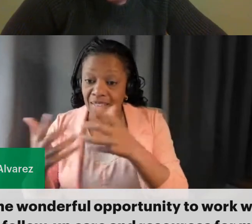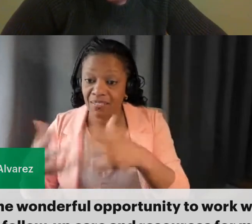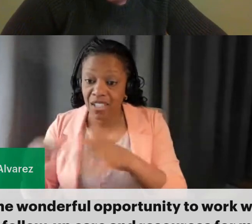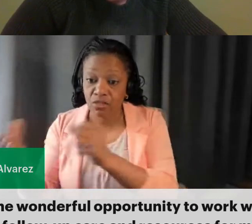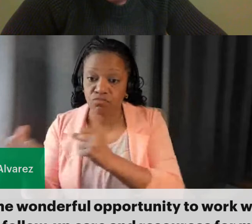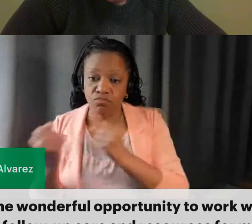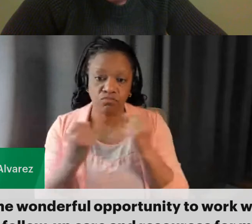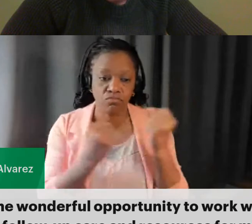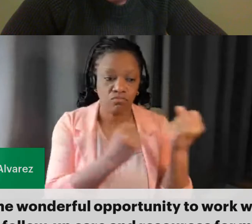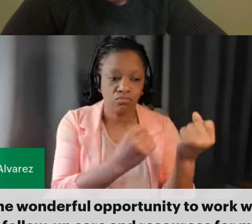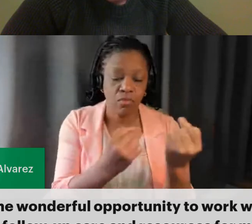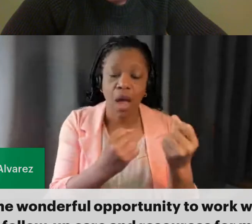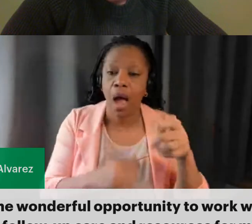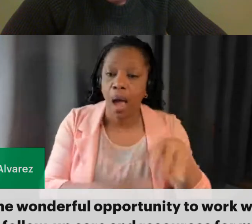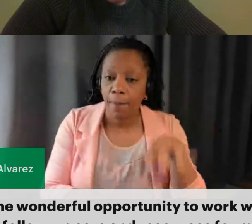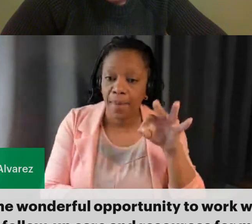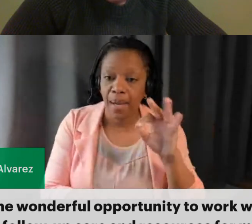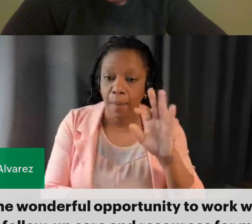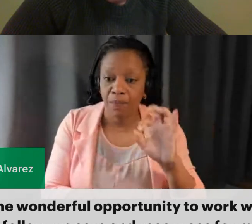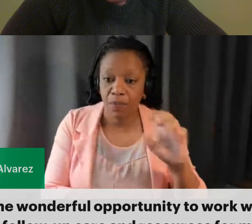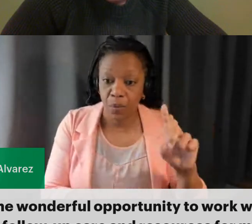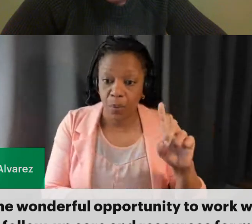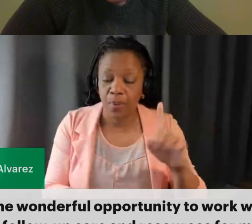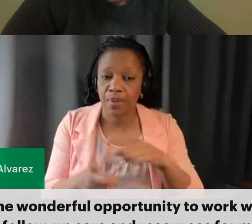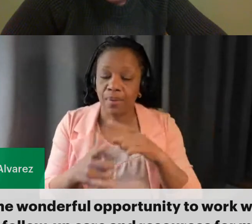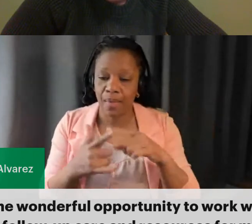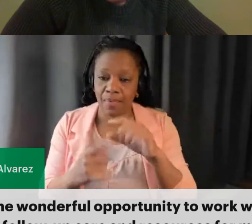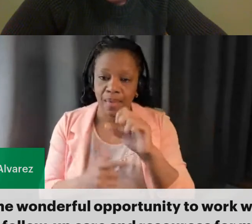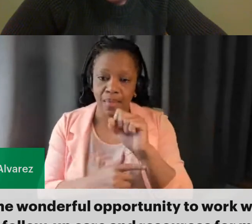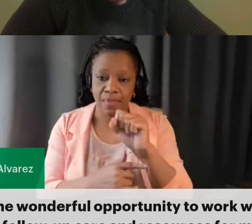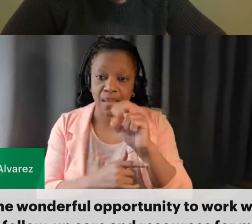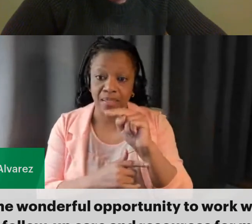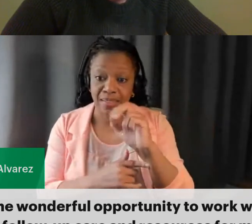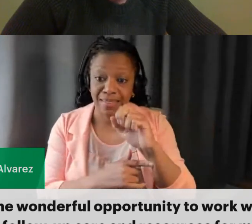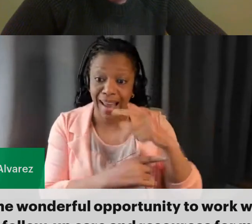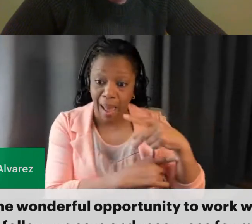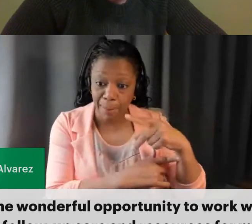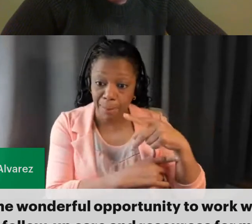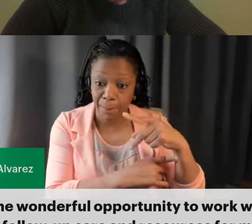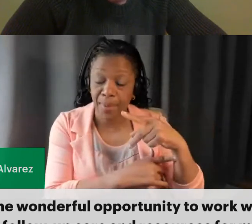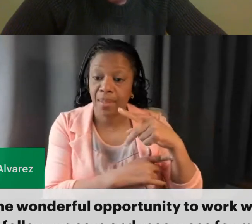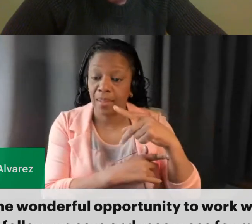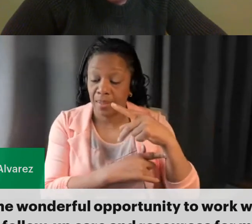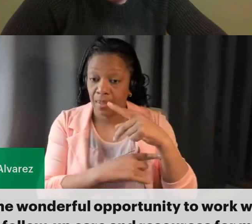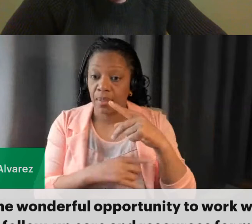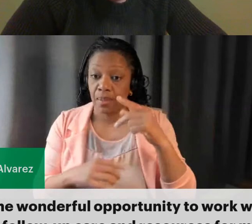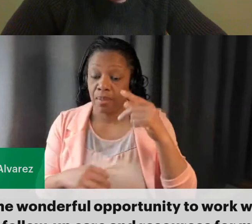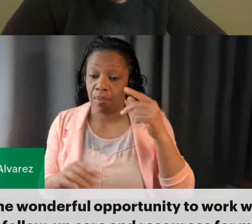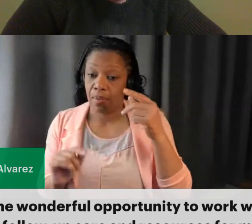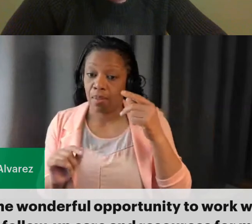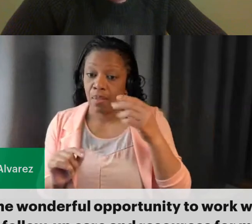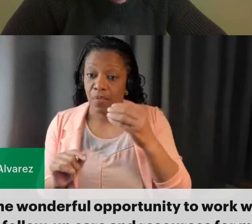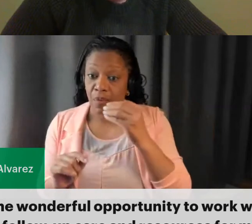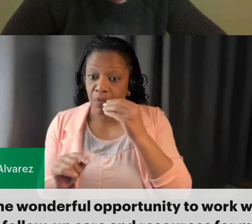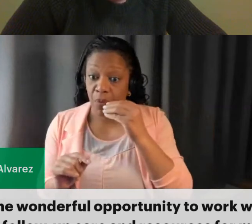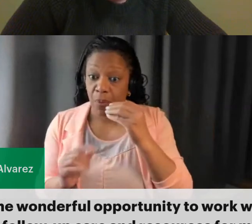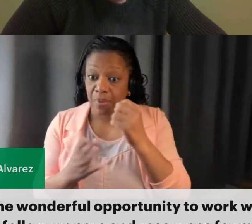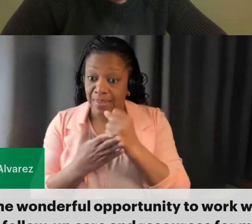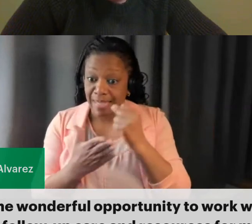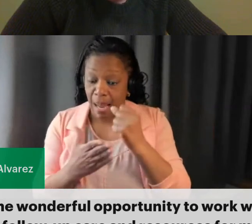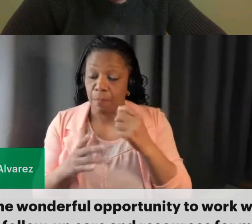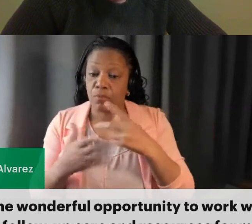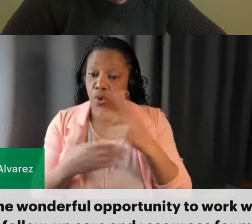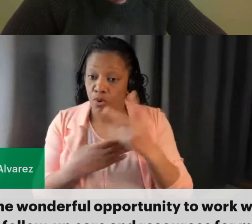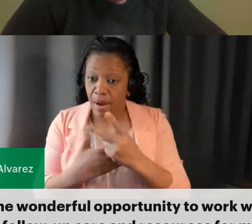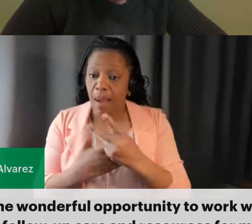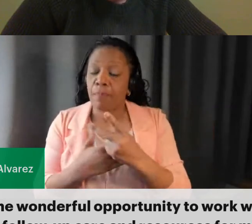then we operate our link matching, so our SNAP food benefit program at this curbside location. If you're not aware,